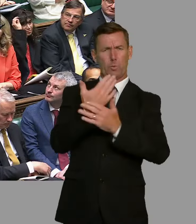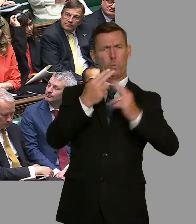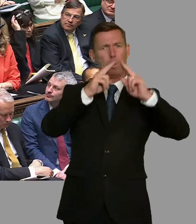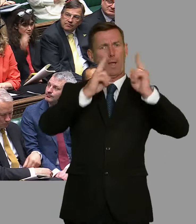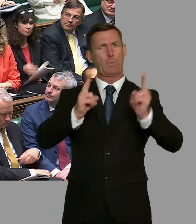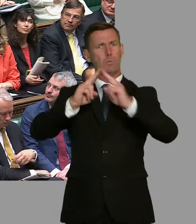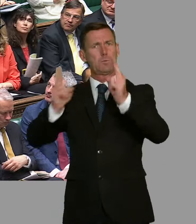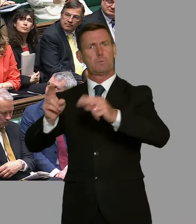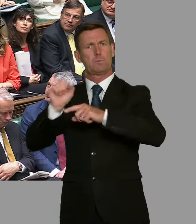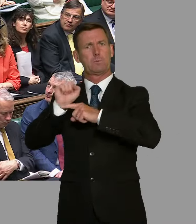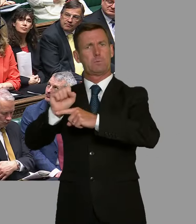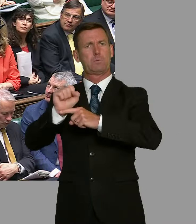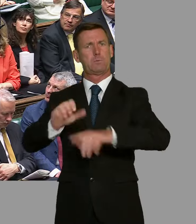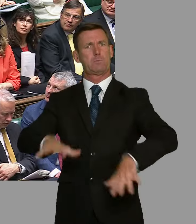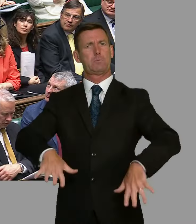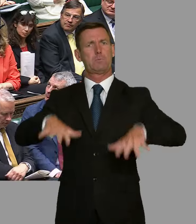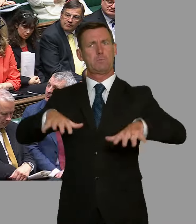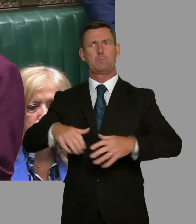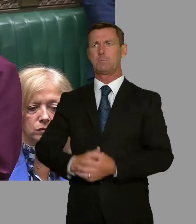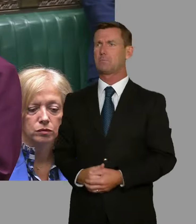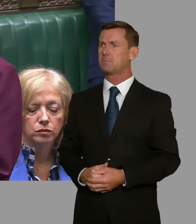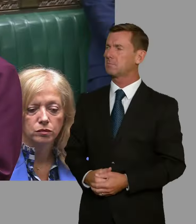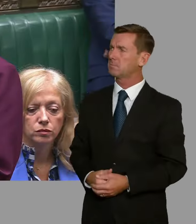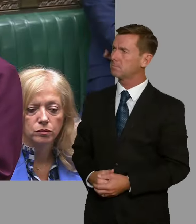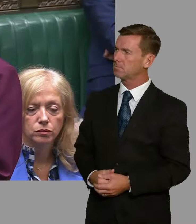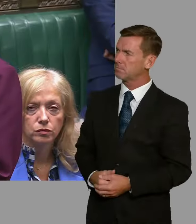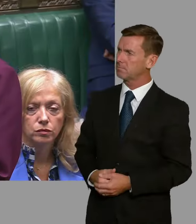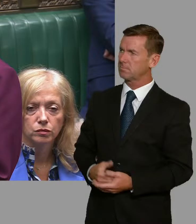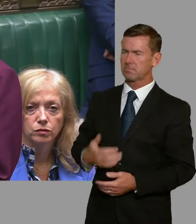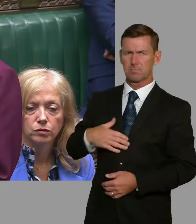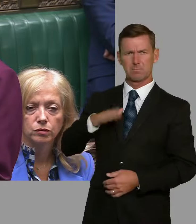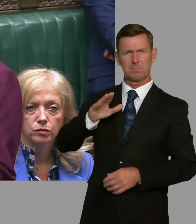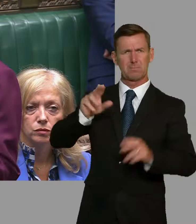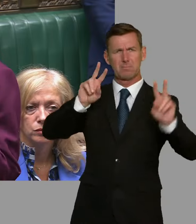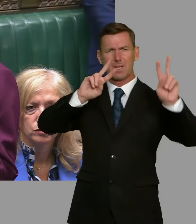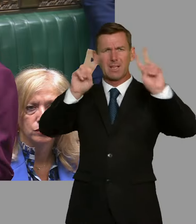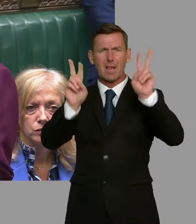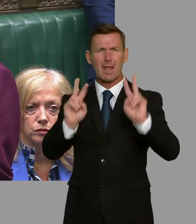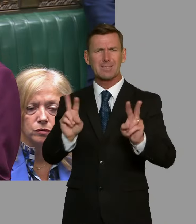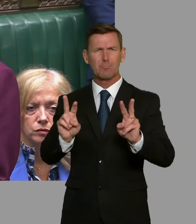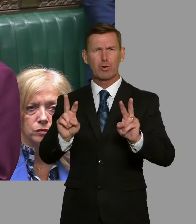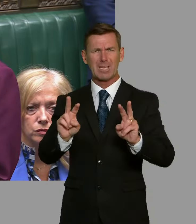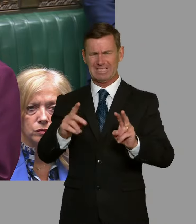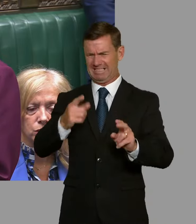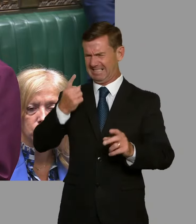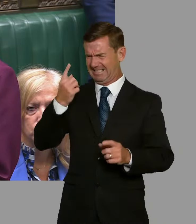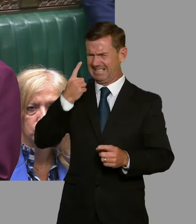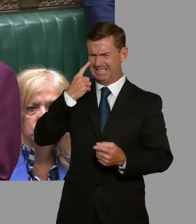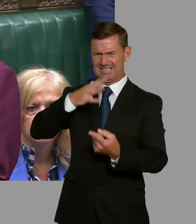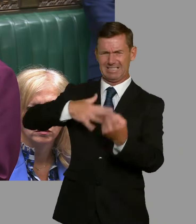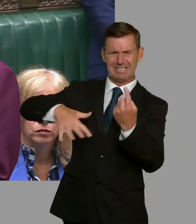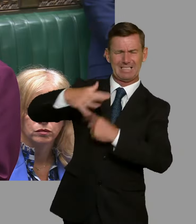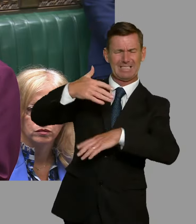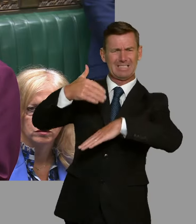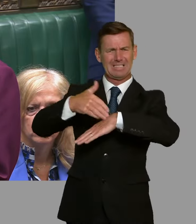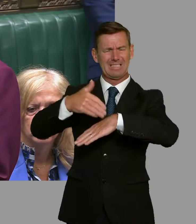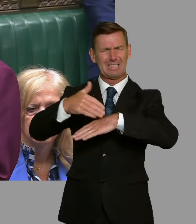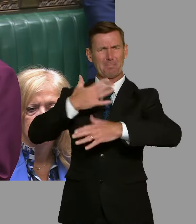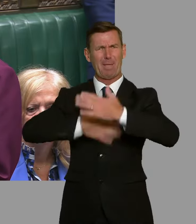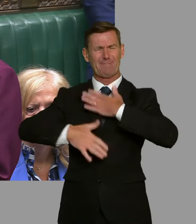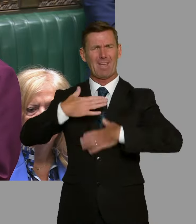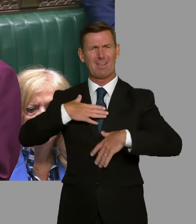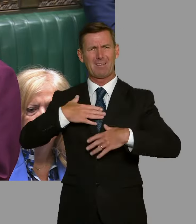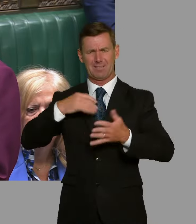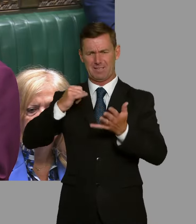increase in antisocial behaviour. St John's Church was recently forced to close its doors after gravestones were reportedly used as counters